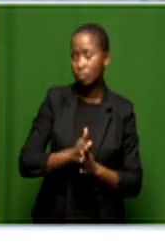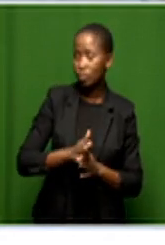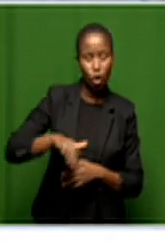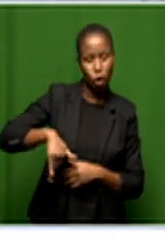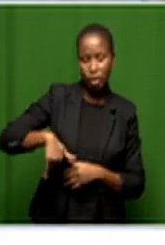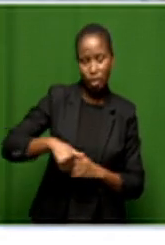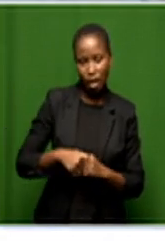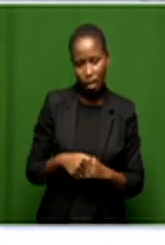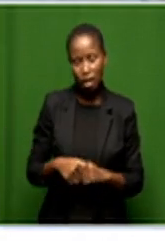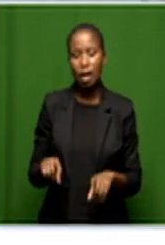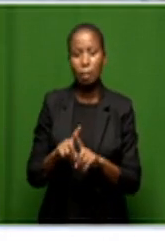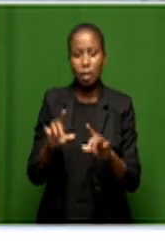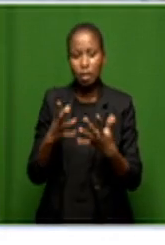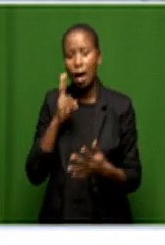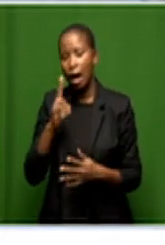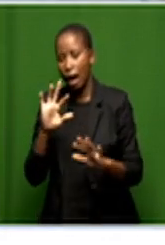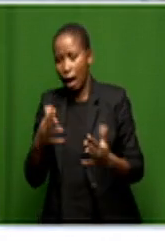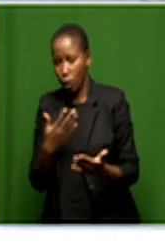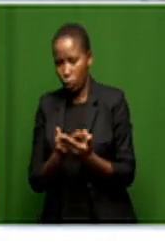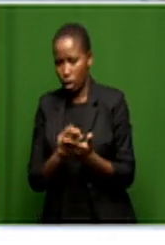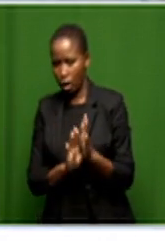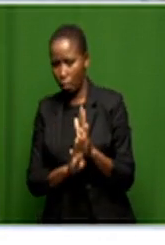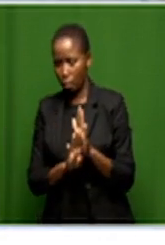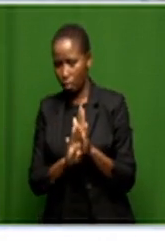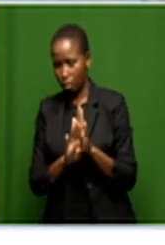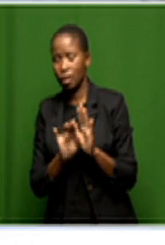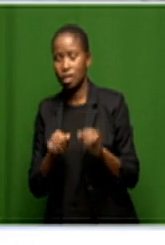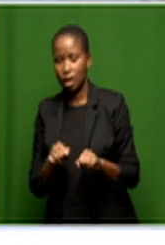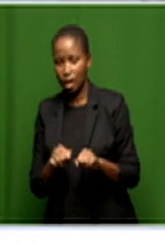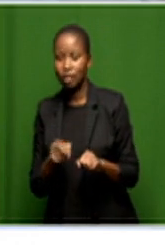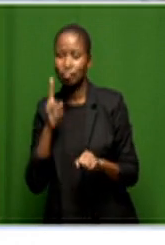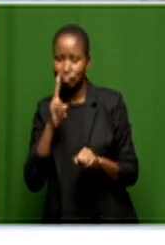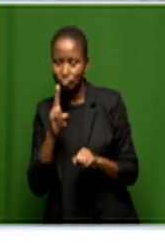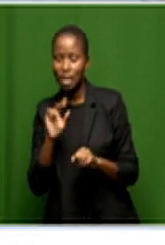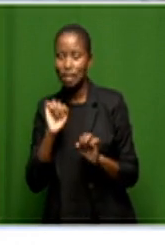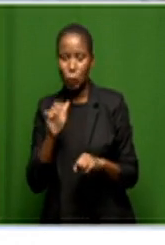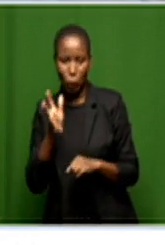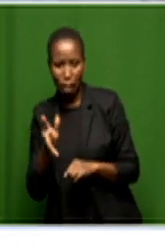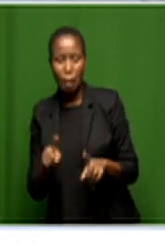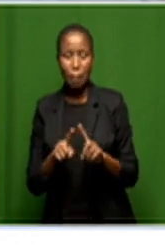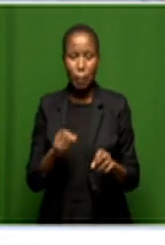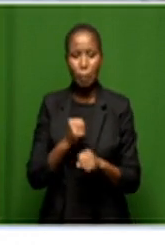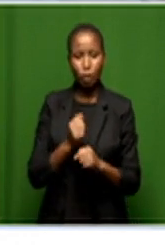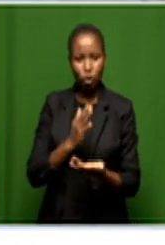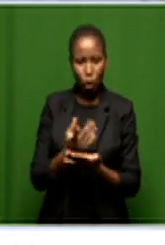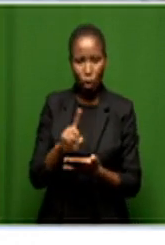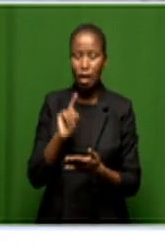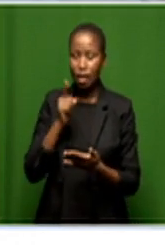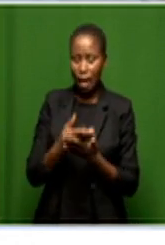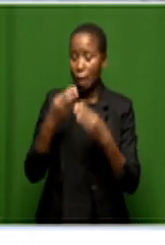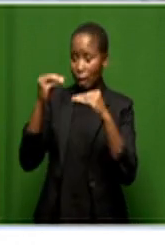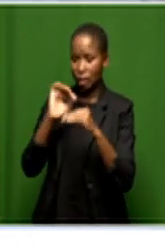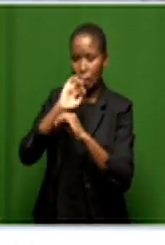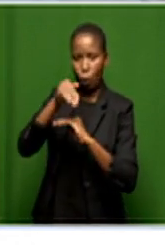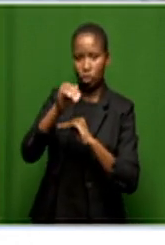basically, in terms of how quickly we can recover. The priority for us is to essentially make sure that we can protect businesses